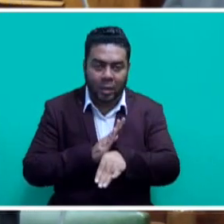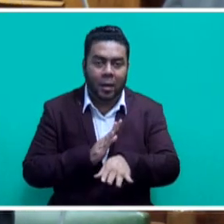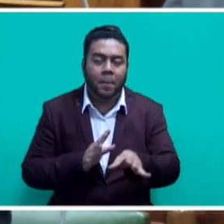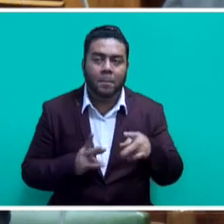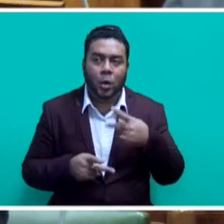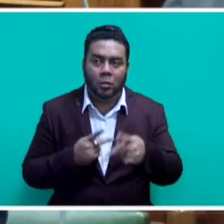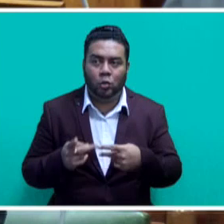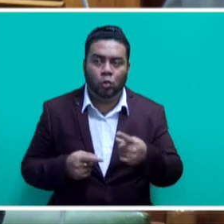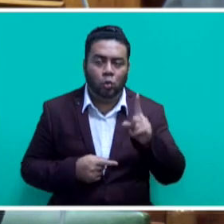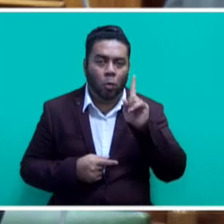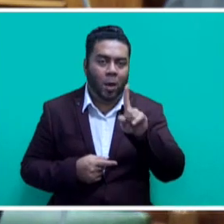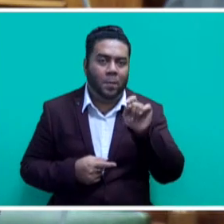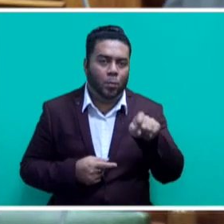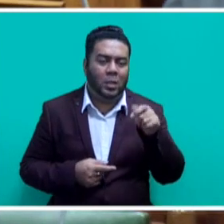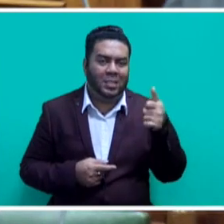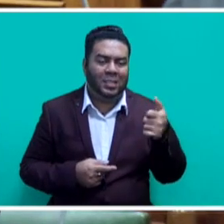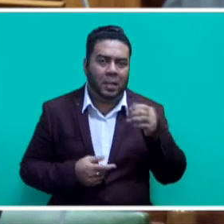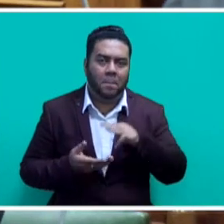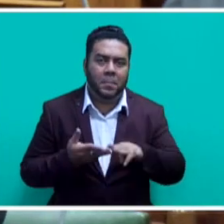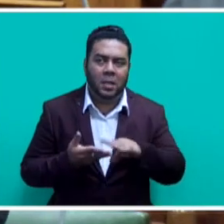Today it stands at 1.6 million tons.